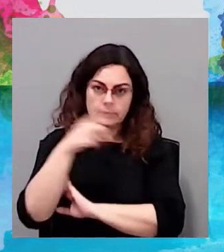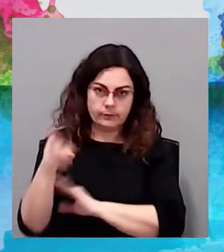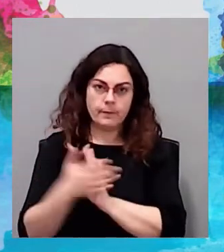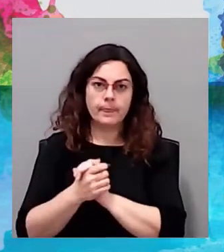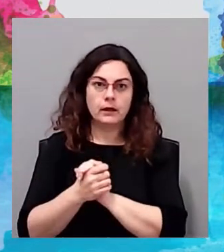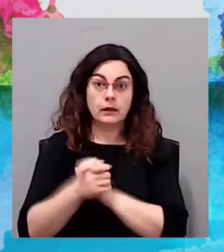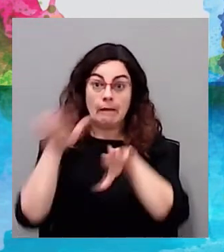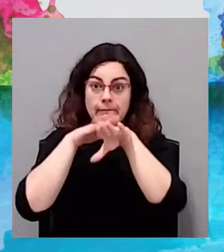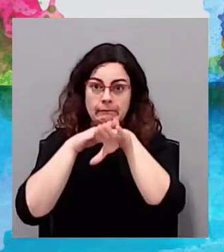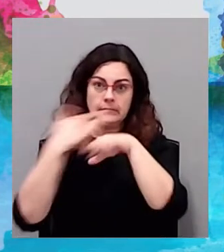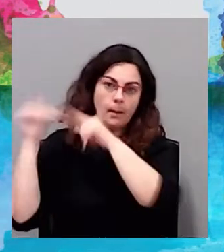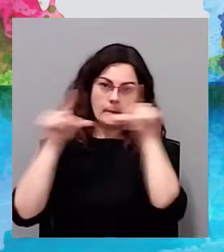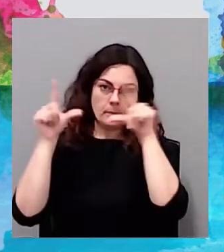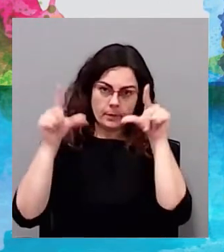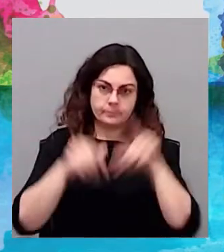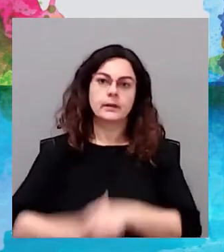Then,